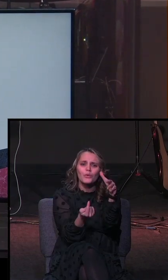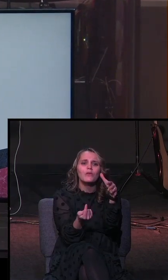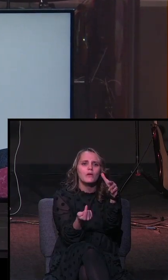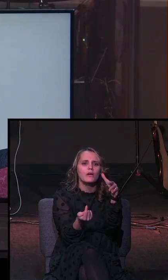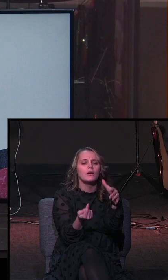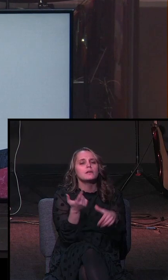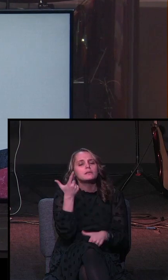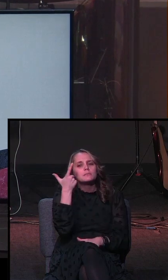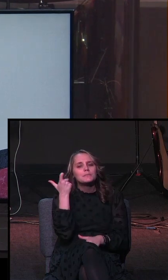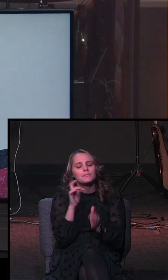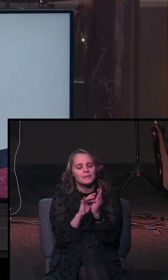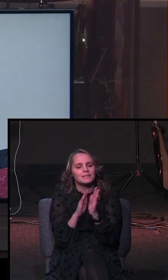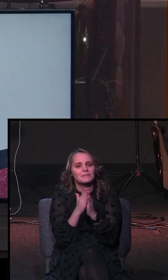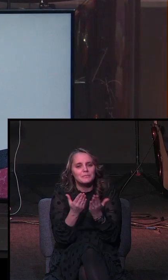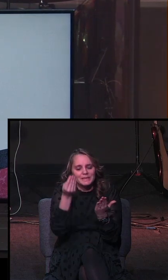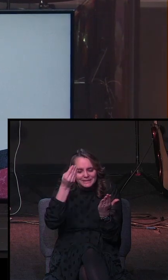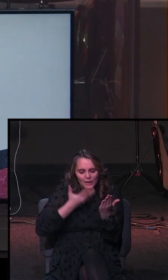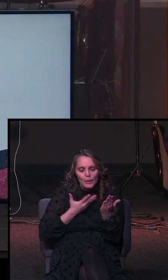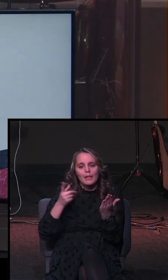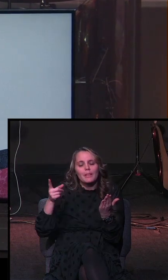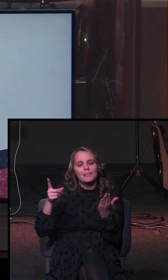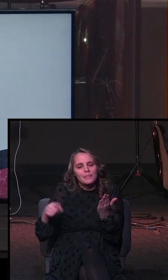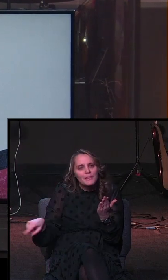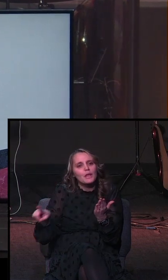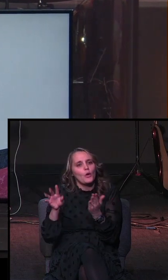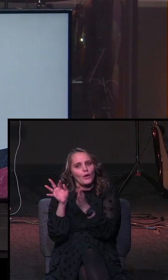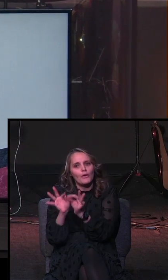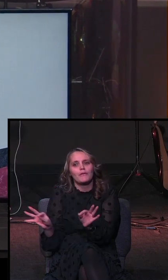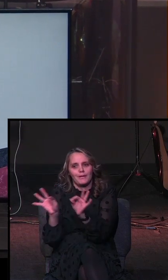like us, those people are worth dying for.